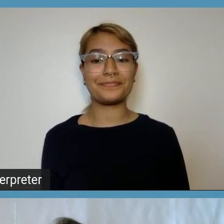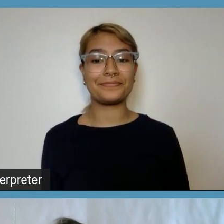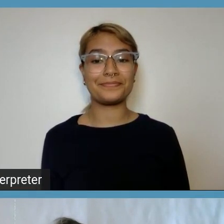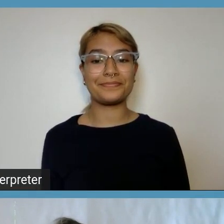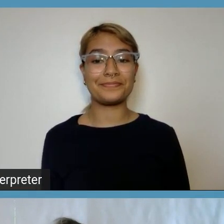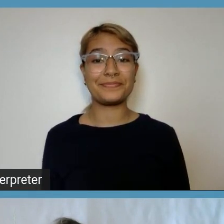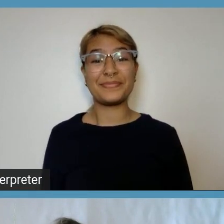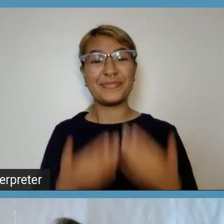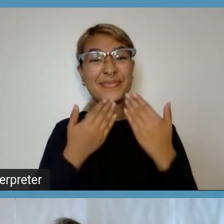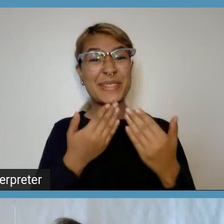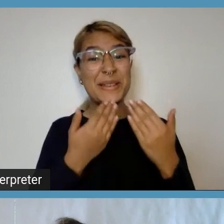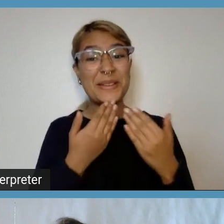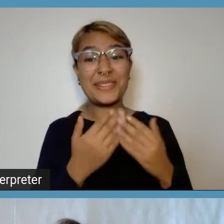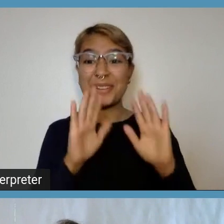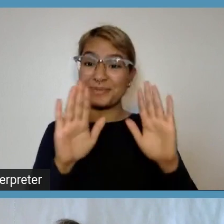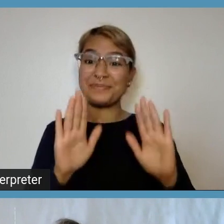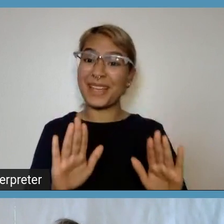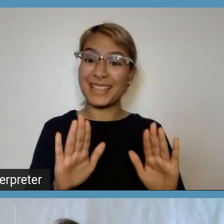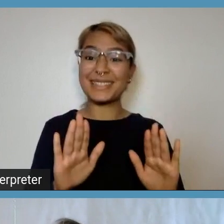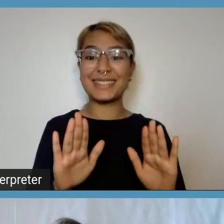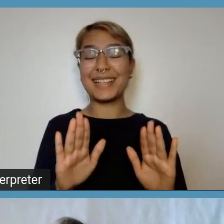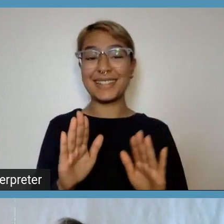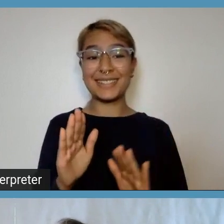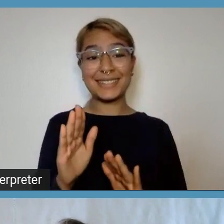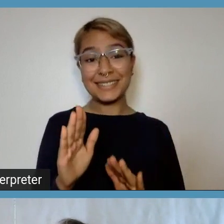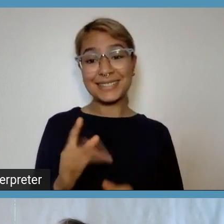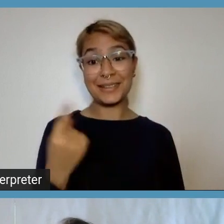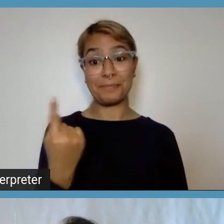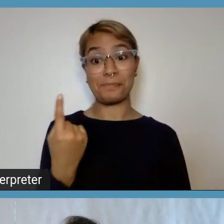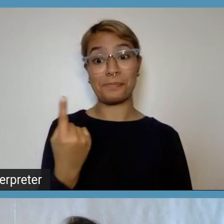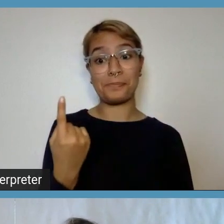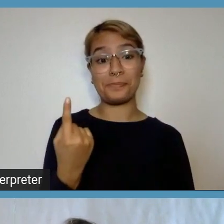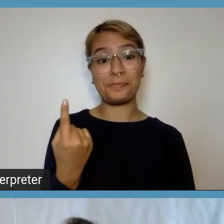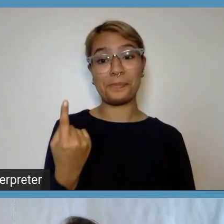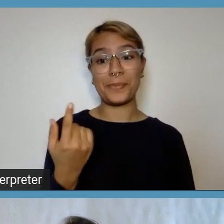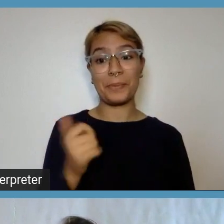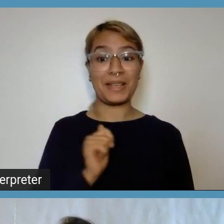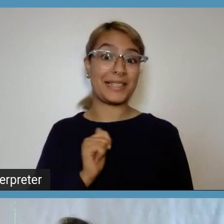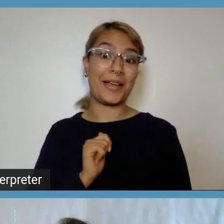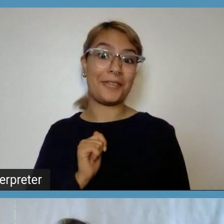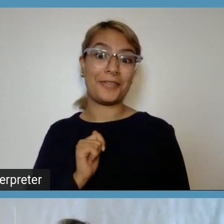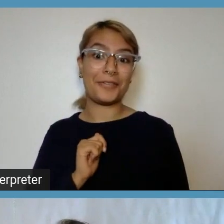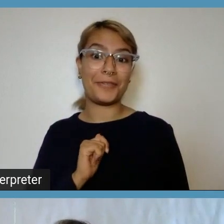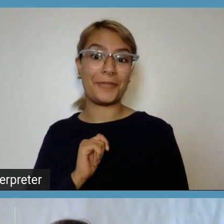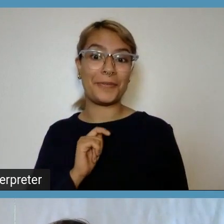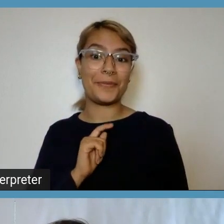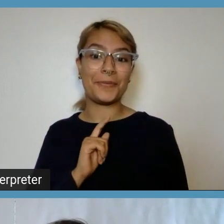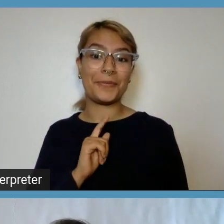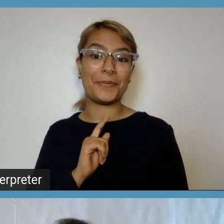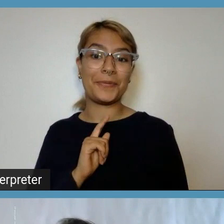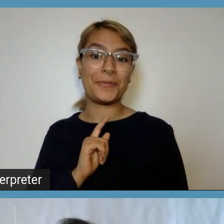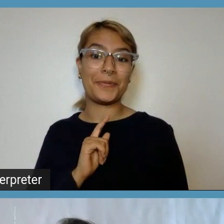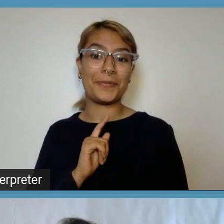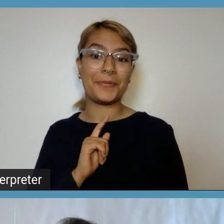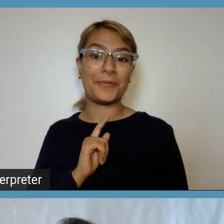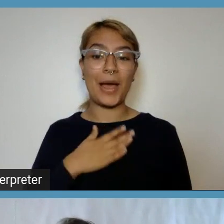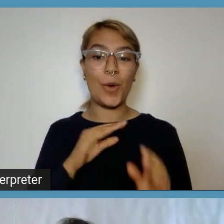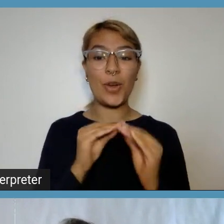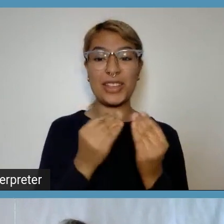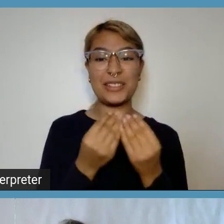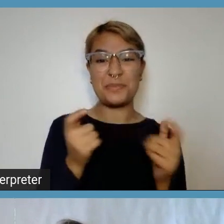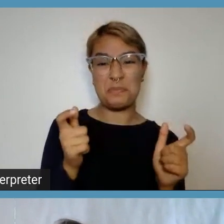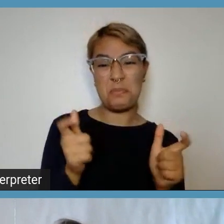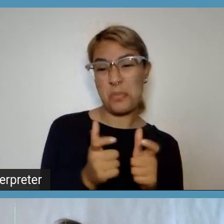Thank you. That was great. And as someone that, you know, also for my organization, very small